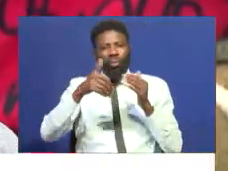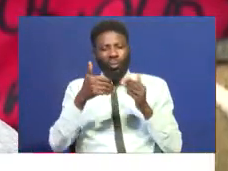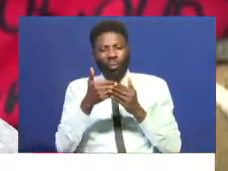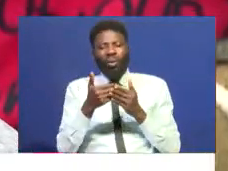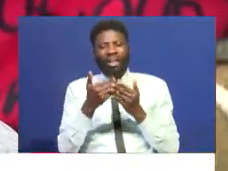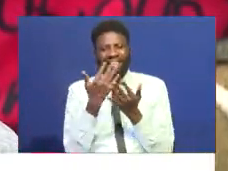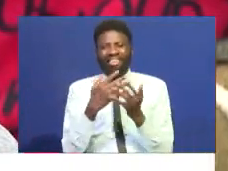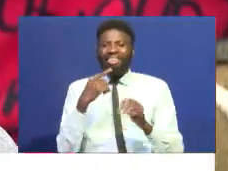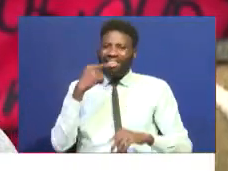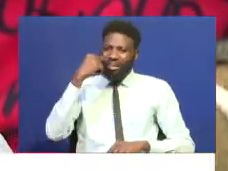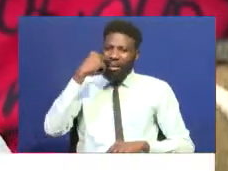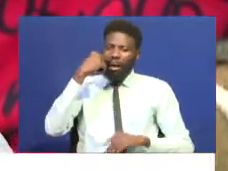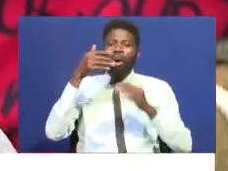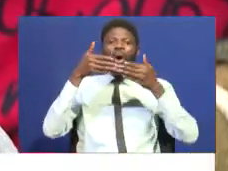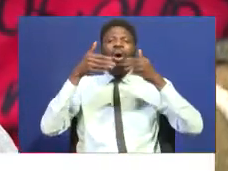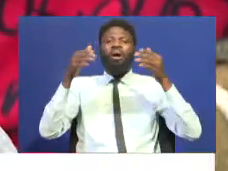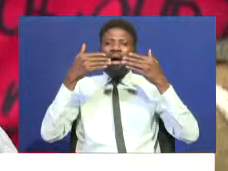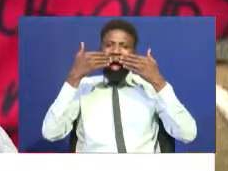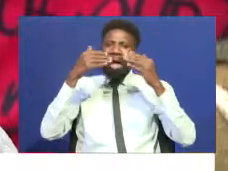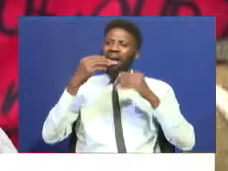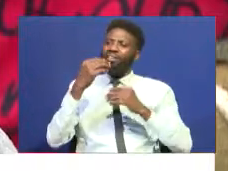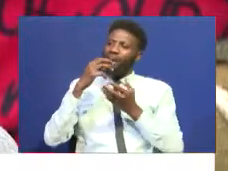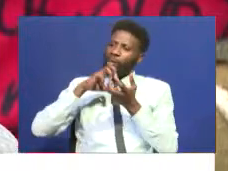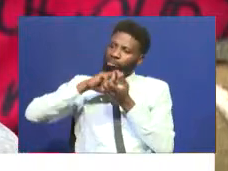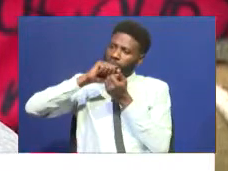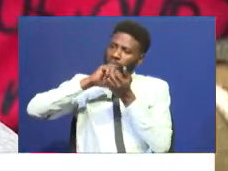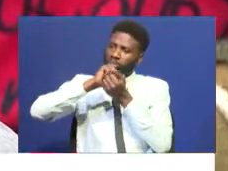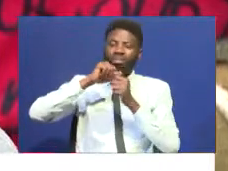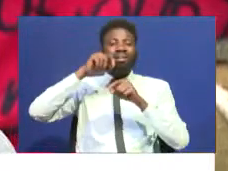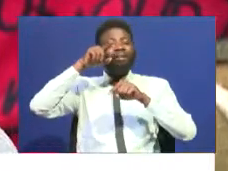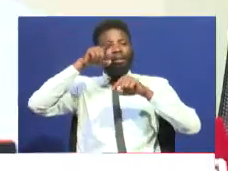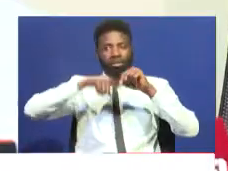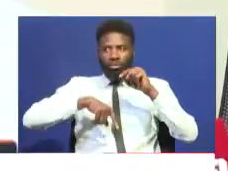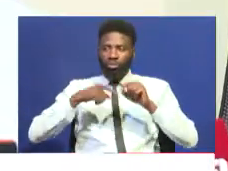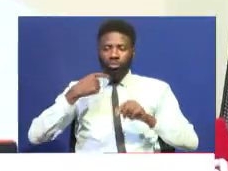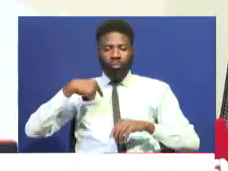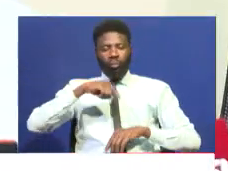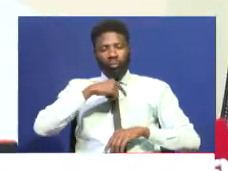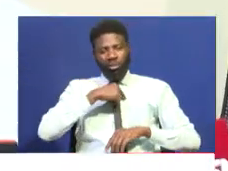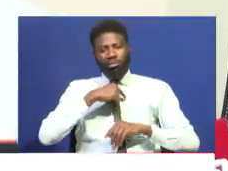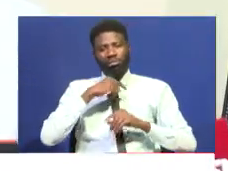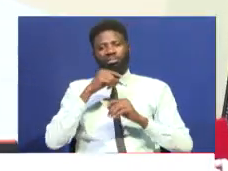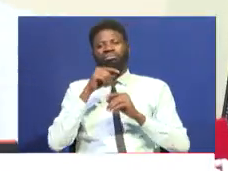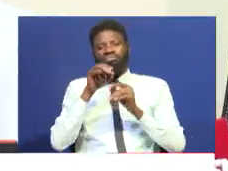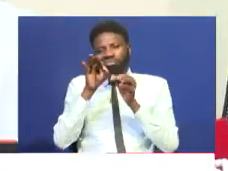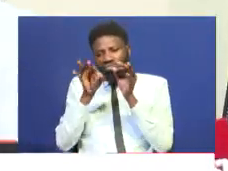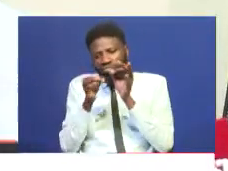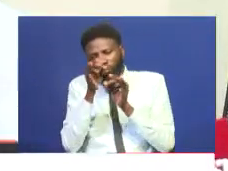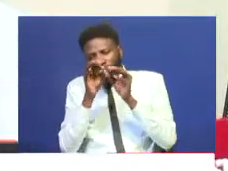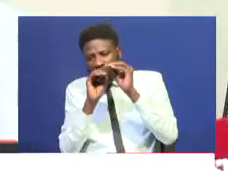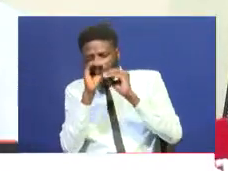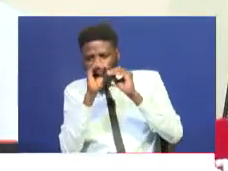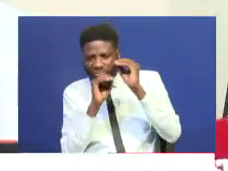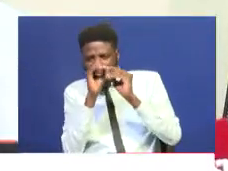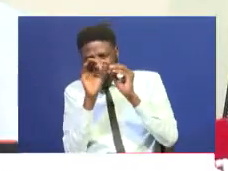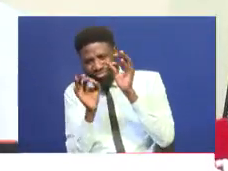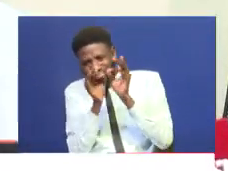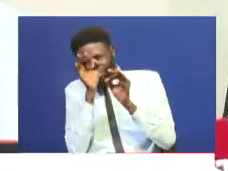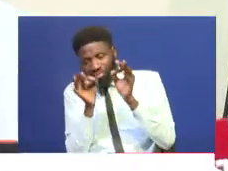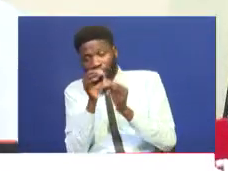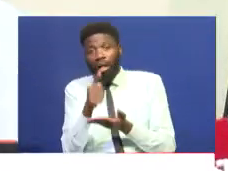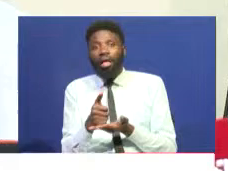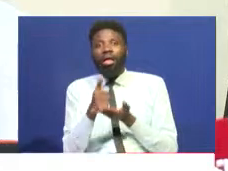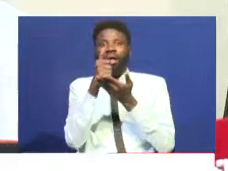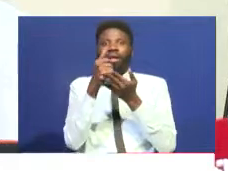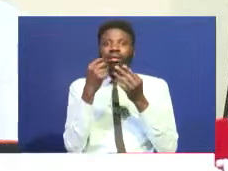his face were completely open, and we had to do some significant soft tissue reconstruction to bring him to the stage that he is